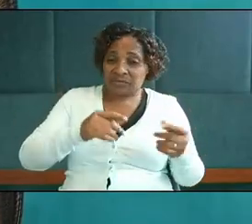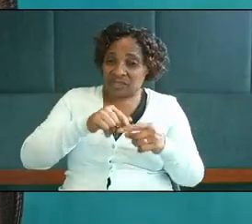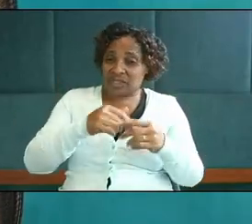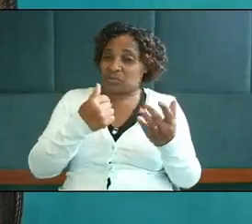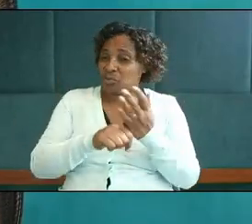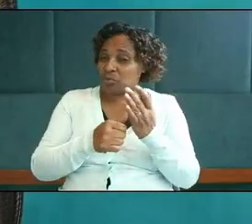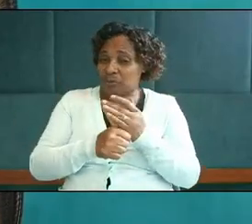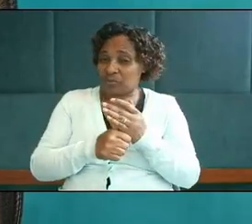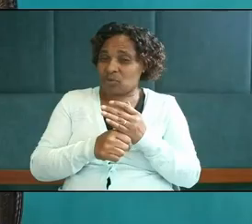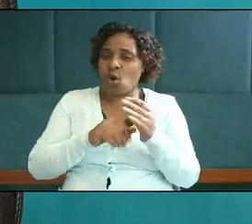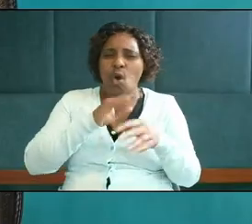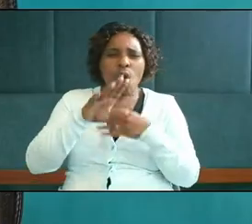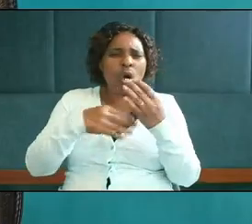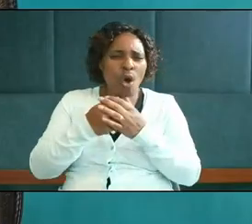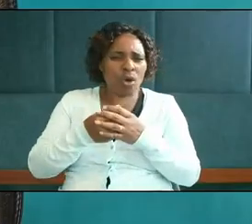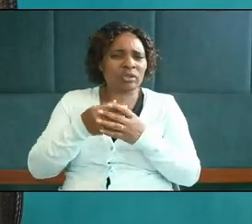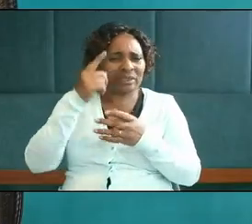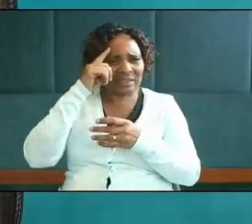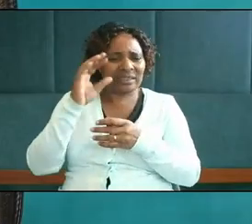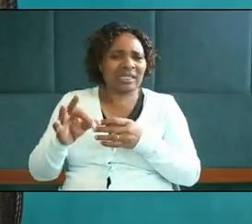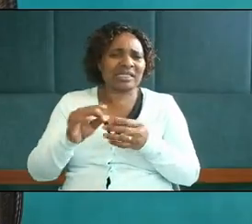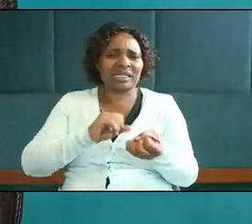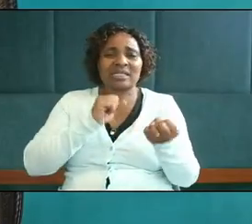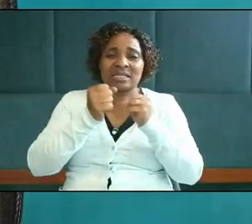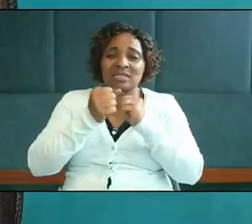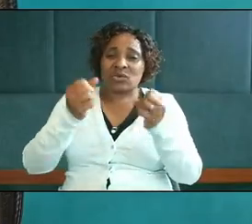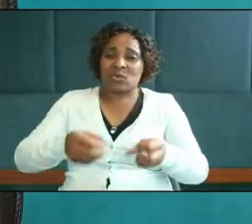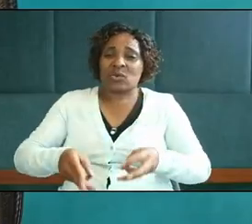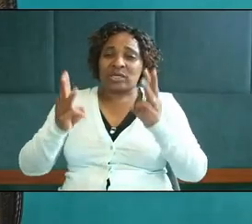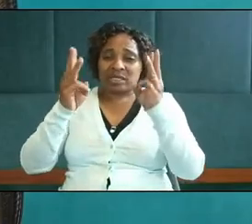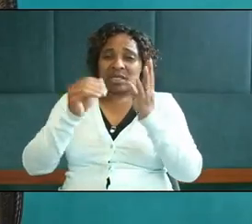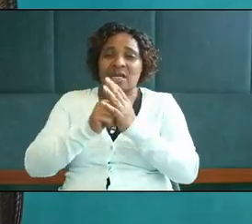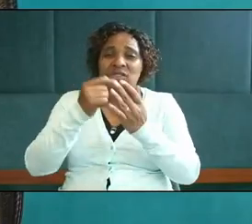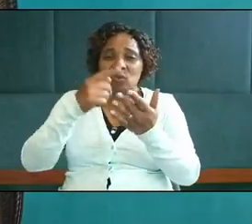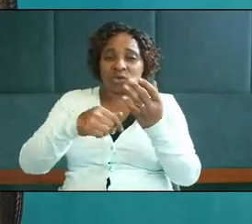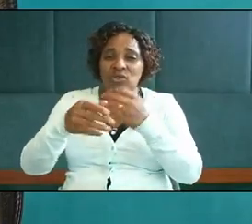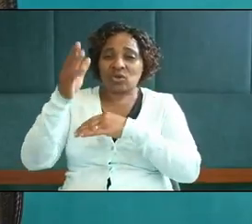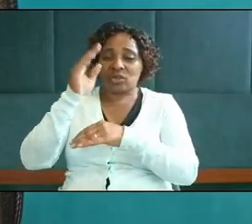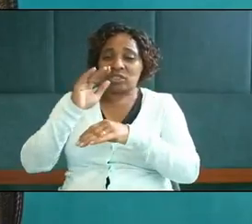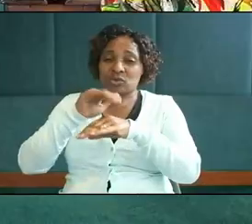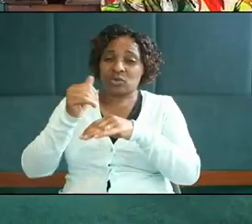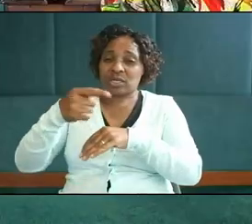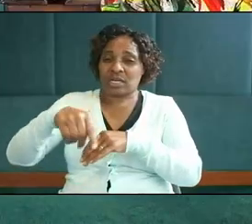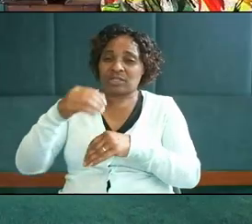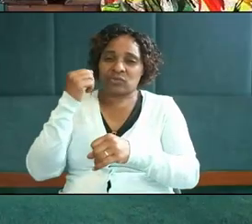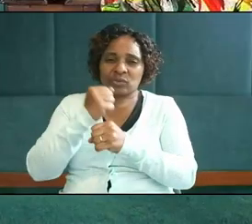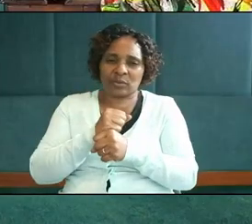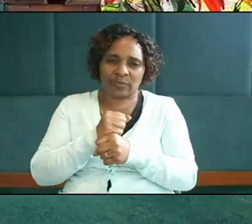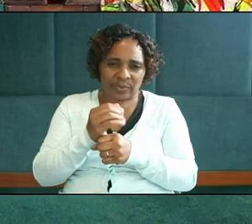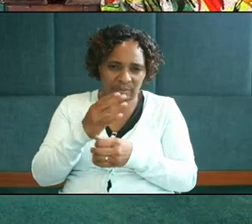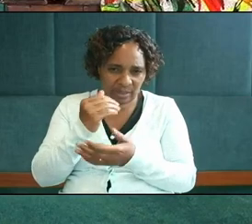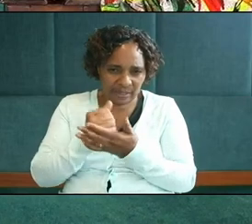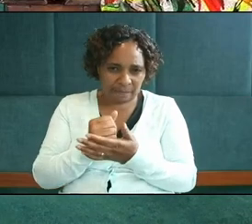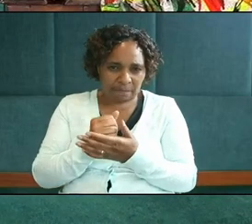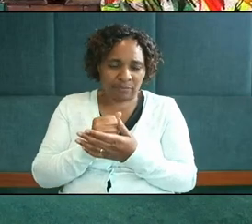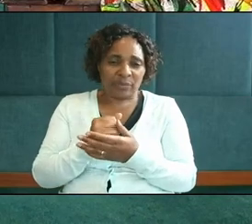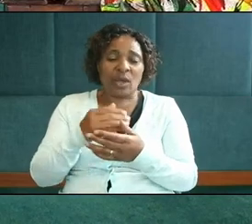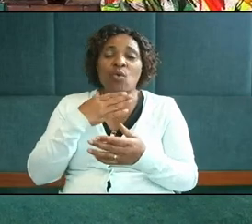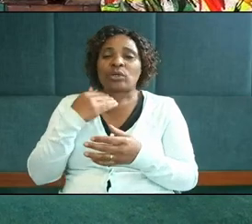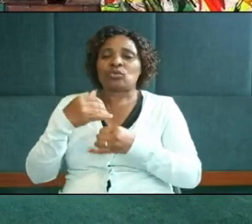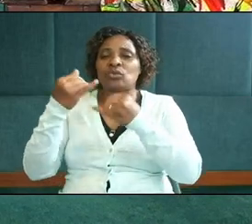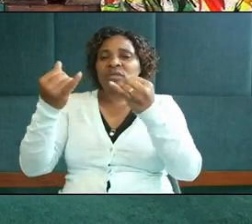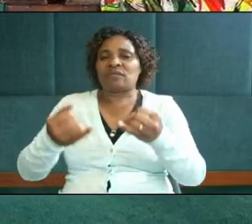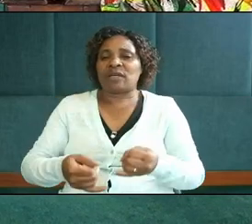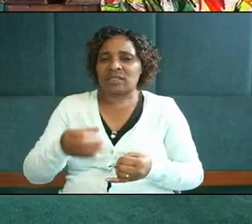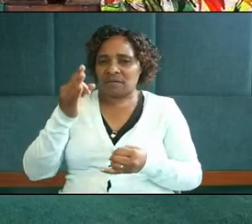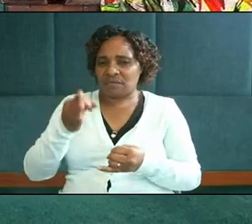consequences. So let's all be alert. Let us change our ways, because that is what God is calling us to do. Amen. And so I'd just like to invite